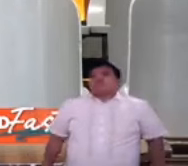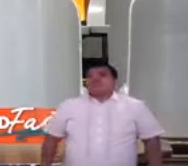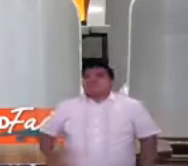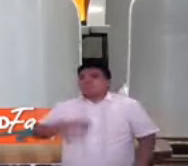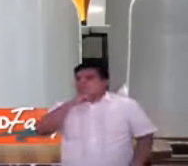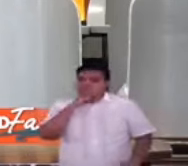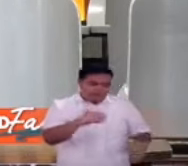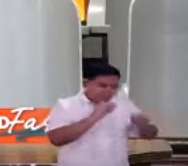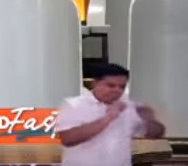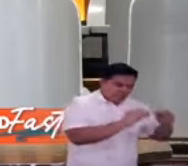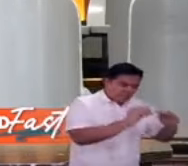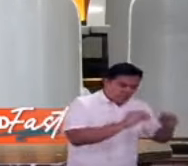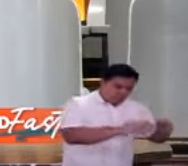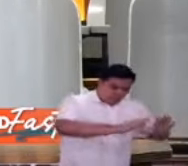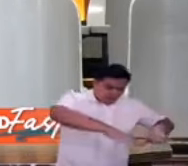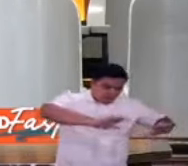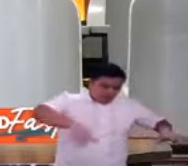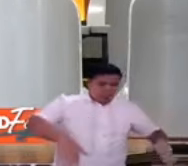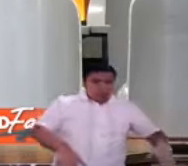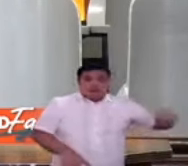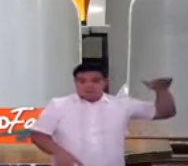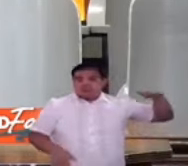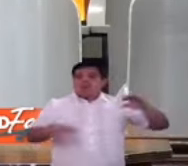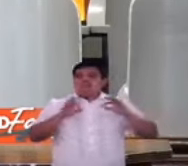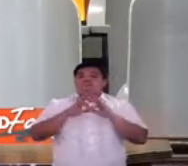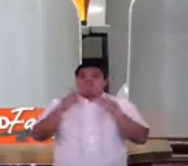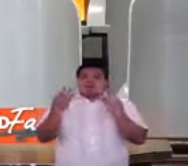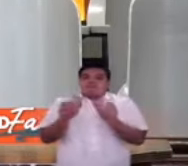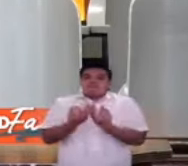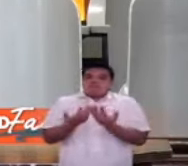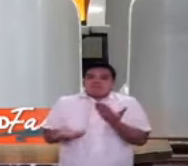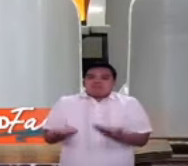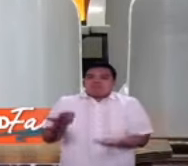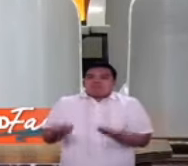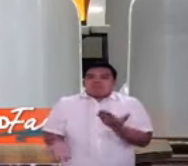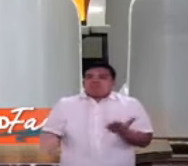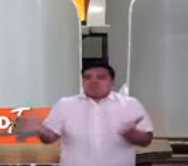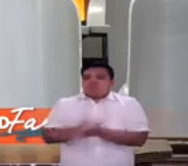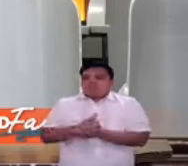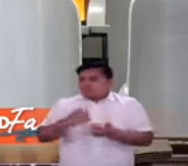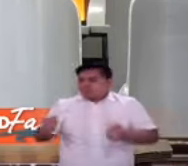cannot raise our children right, then our families